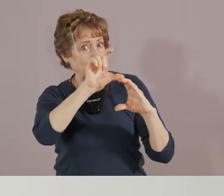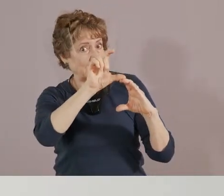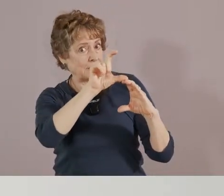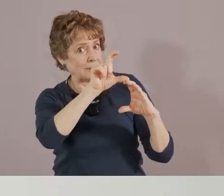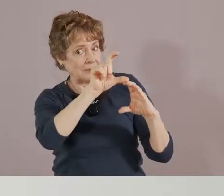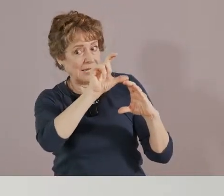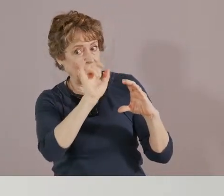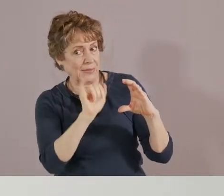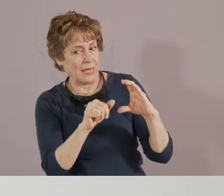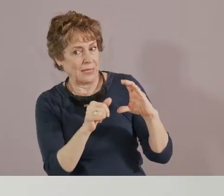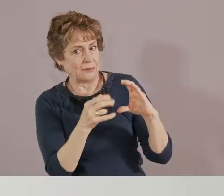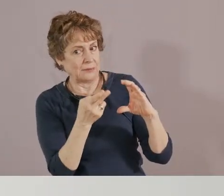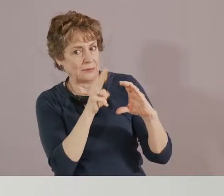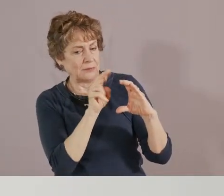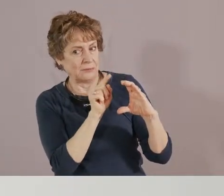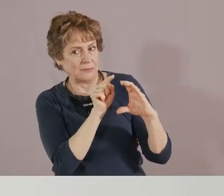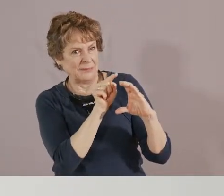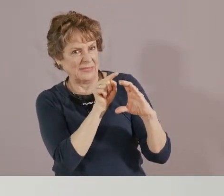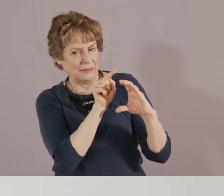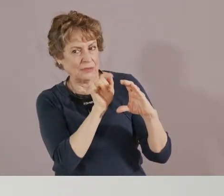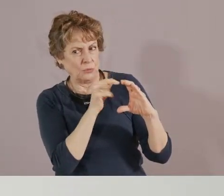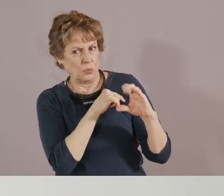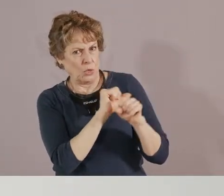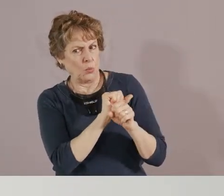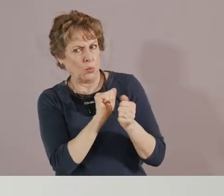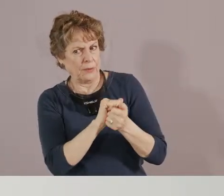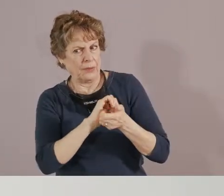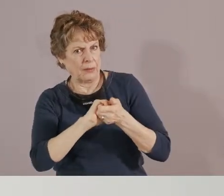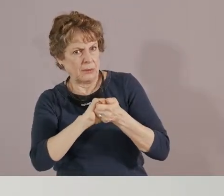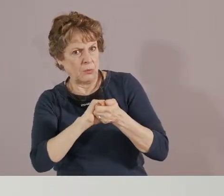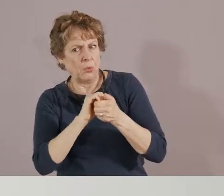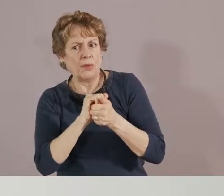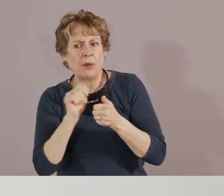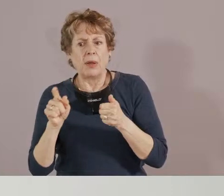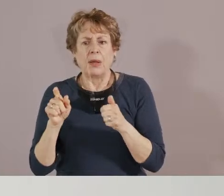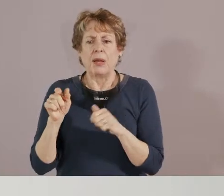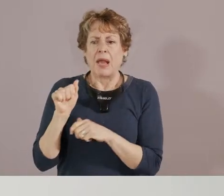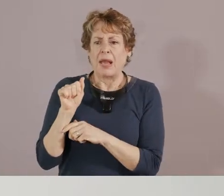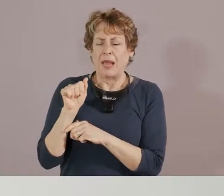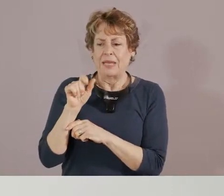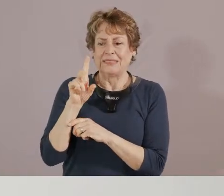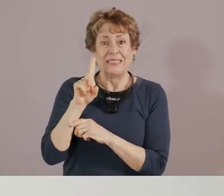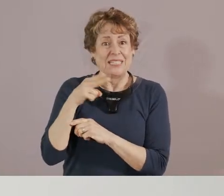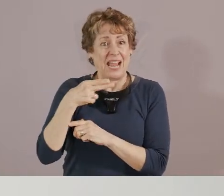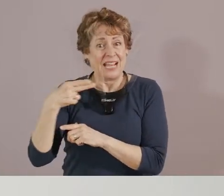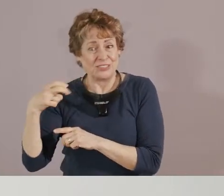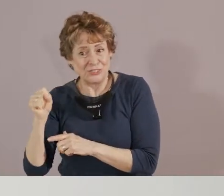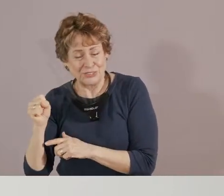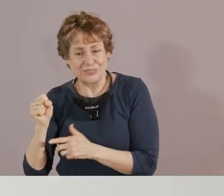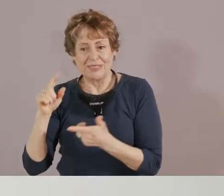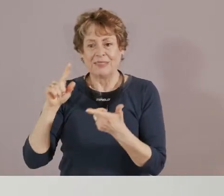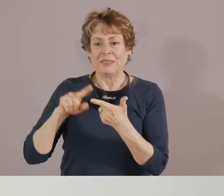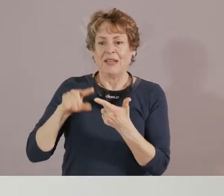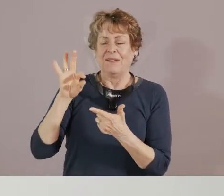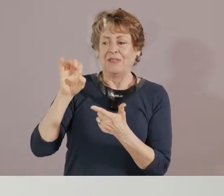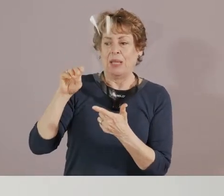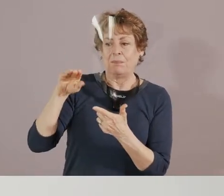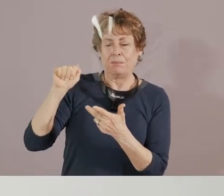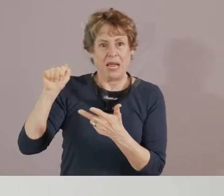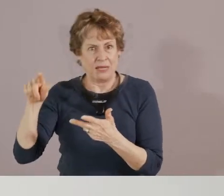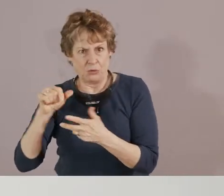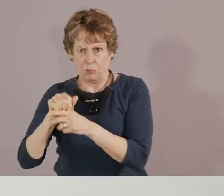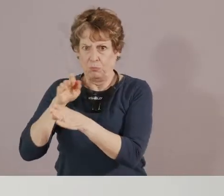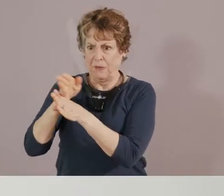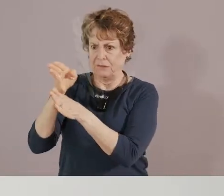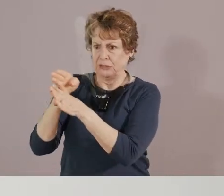career professionals at HHS and FEMA to get our requests. We have been advocating for